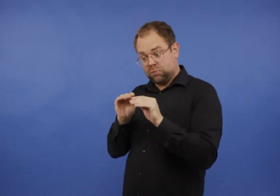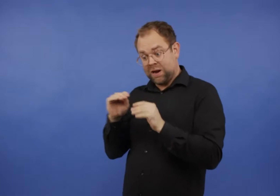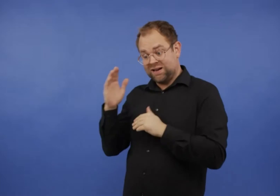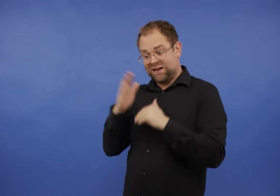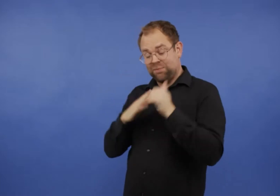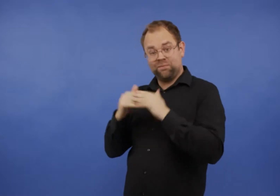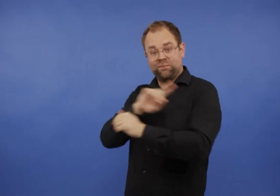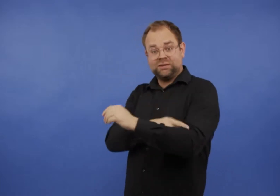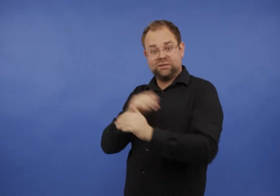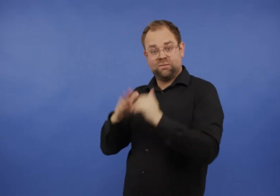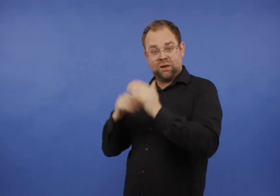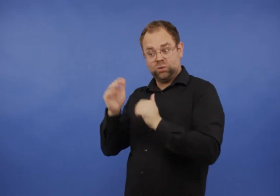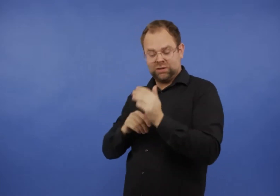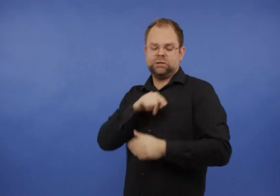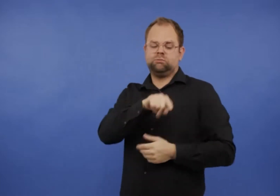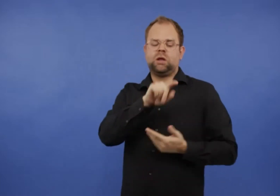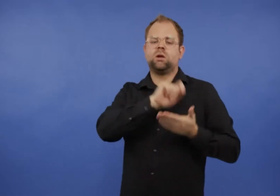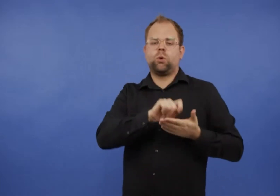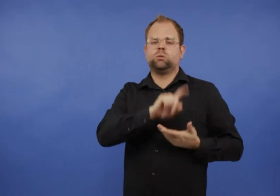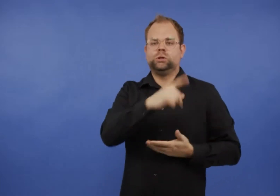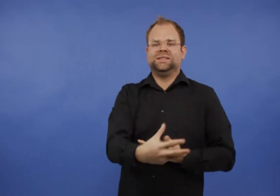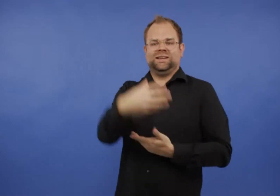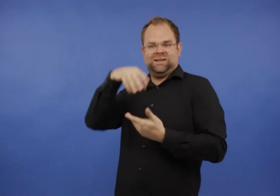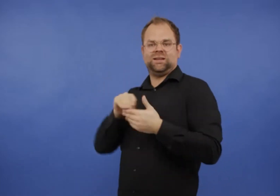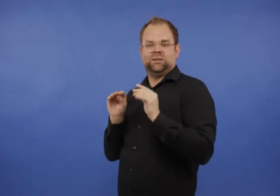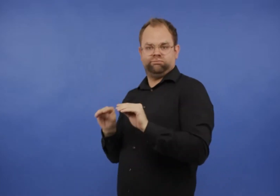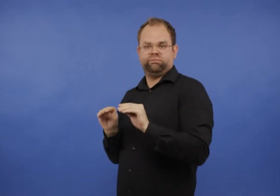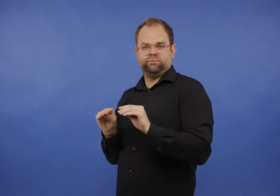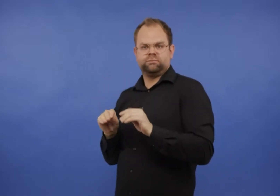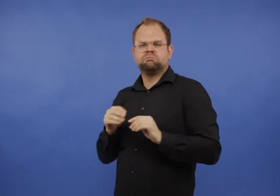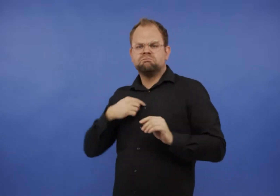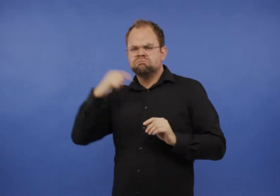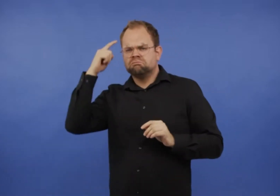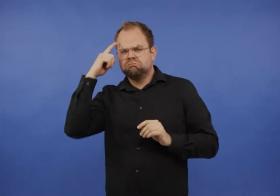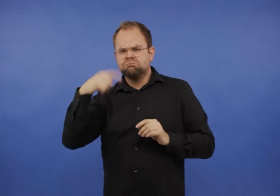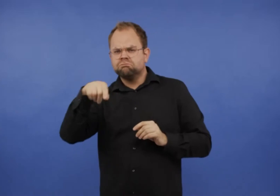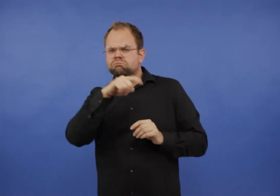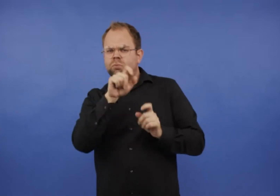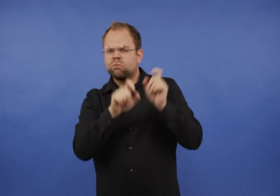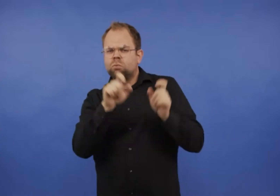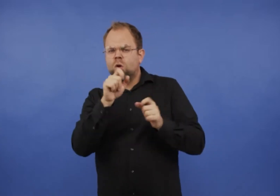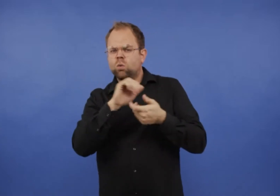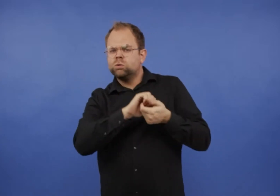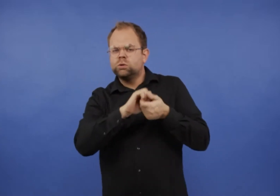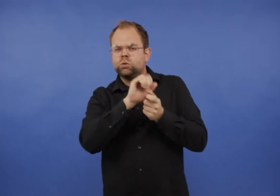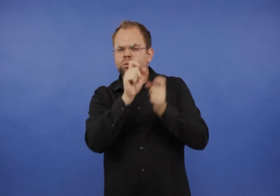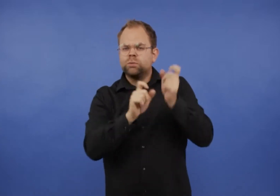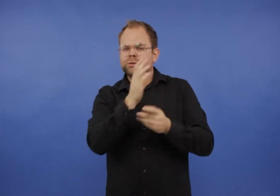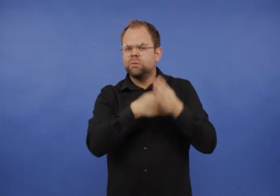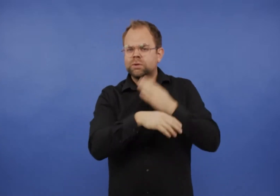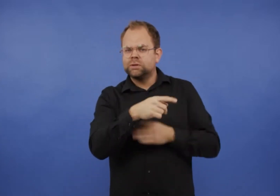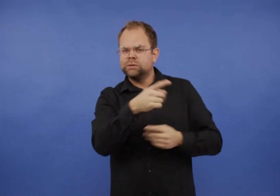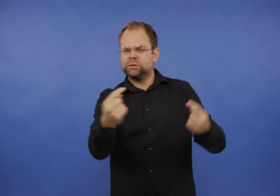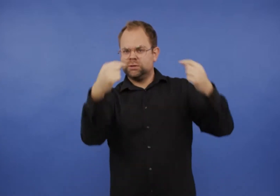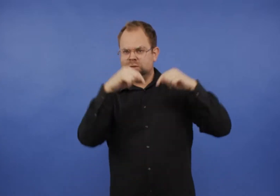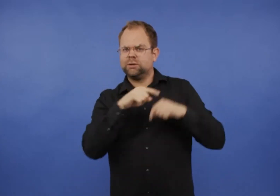suggest that all of us include the recommendations of the report findings in our capacity building, so persons with